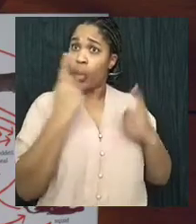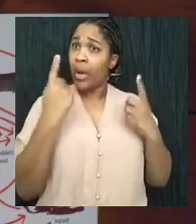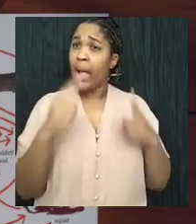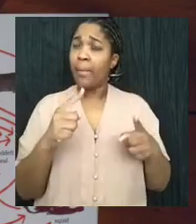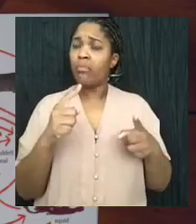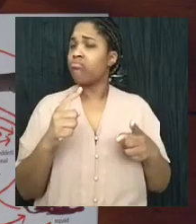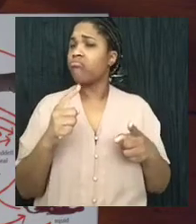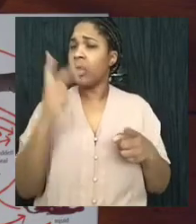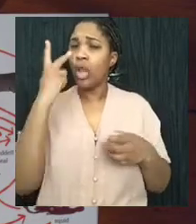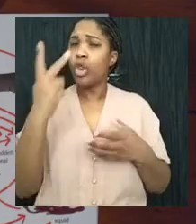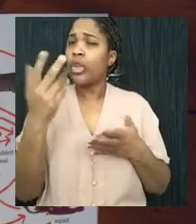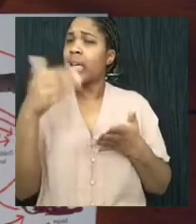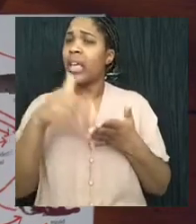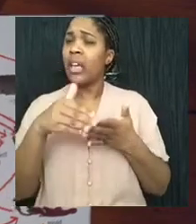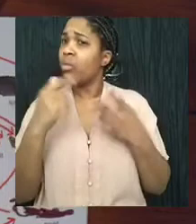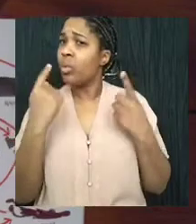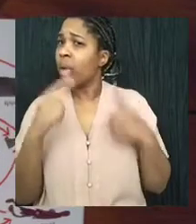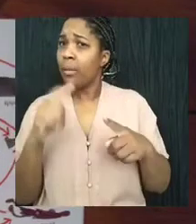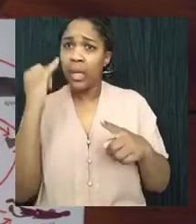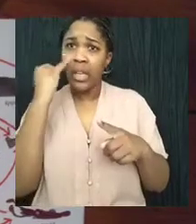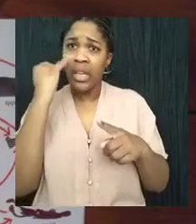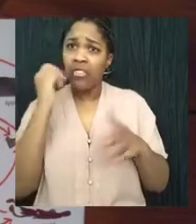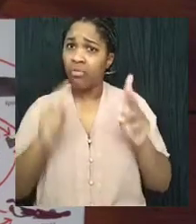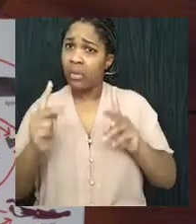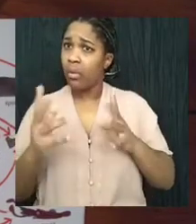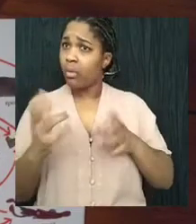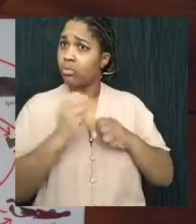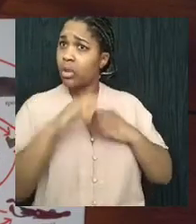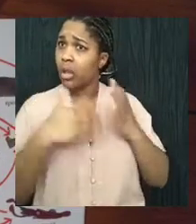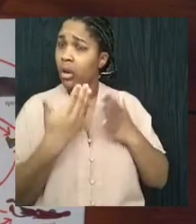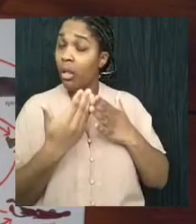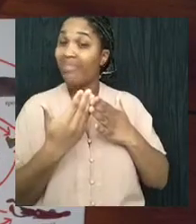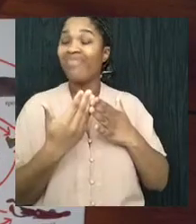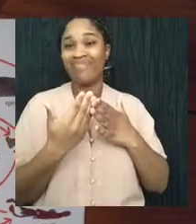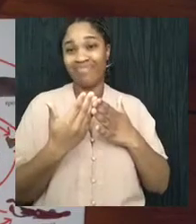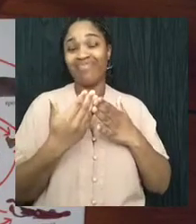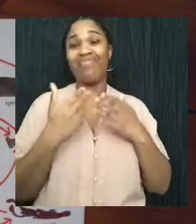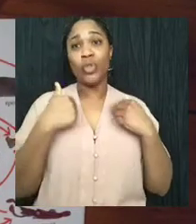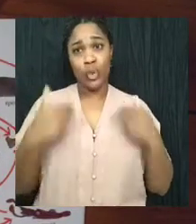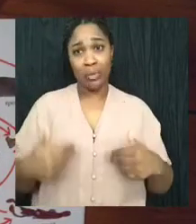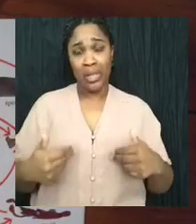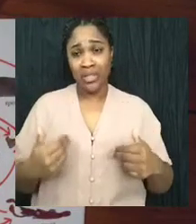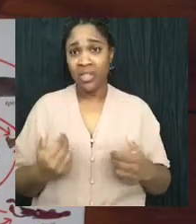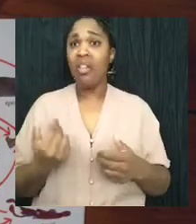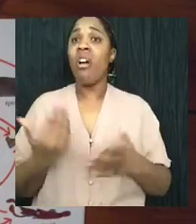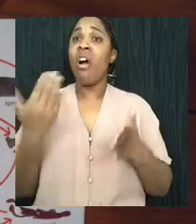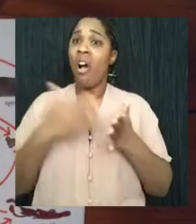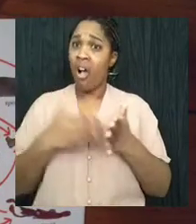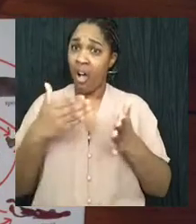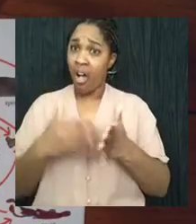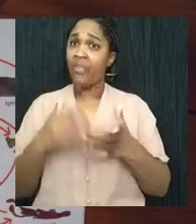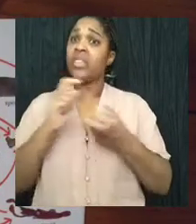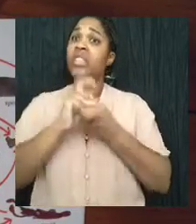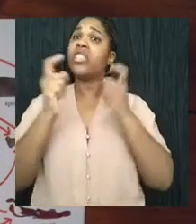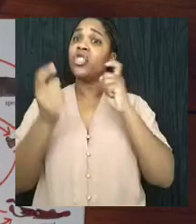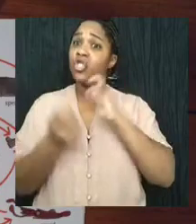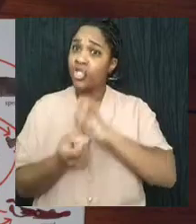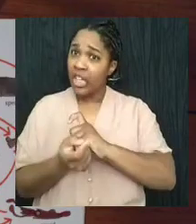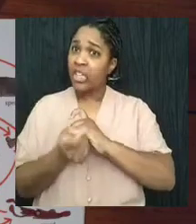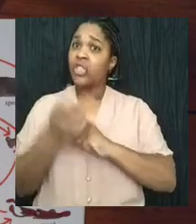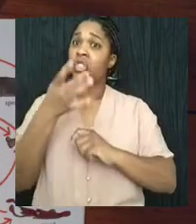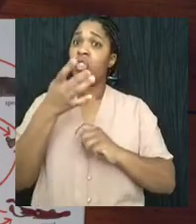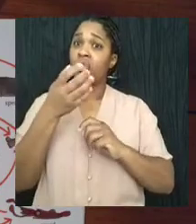again. Humans often make changes in food chains and webs. Then they